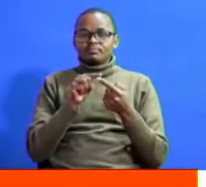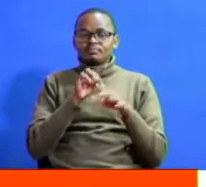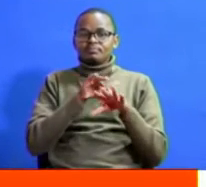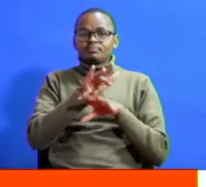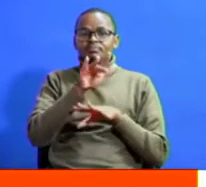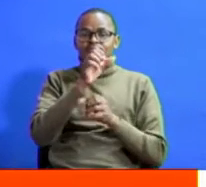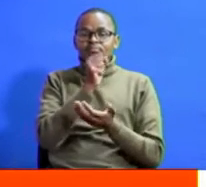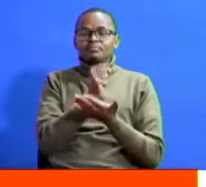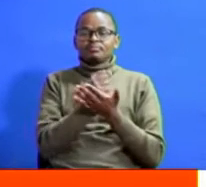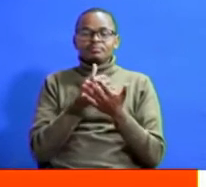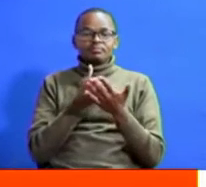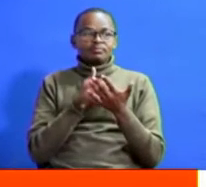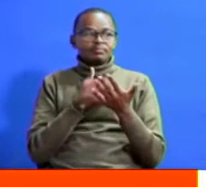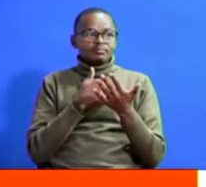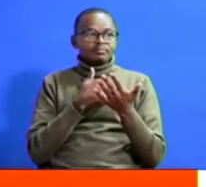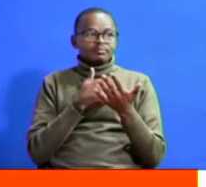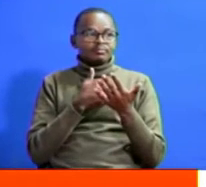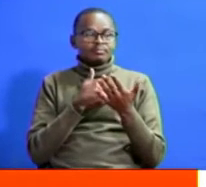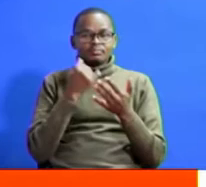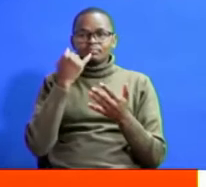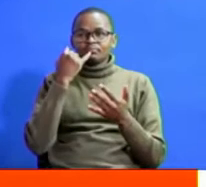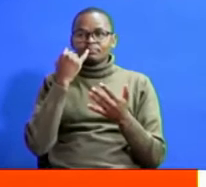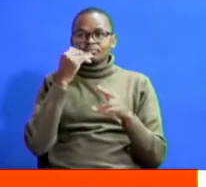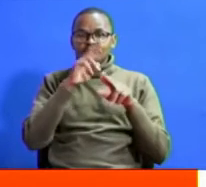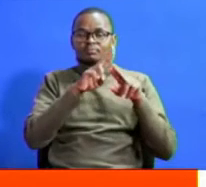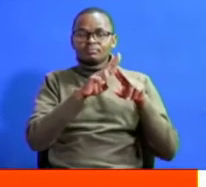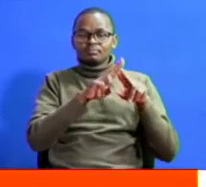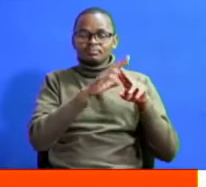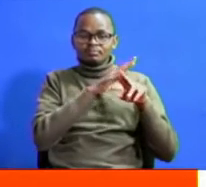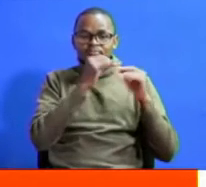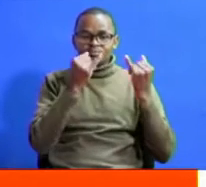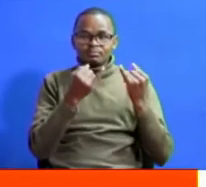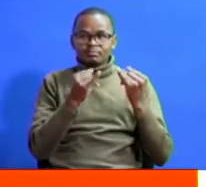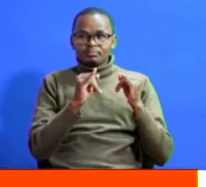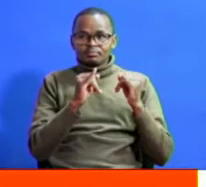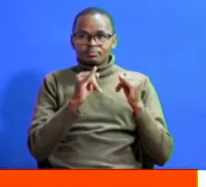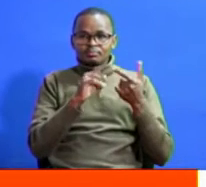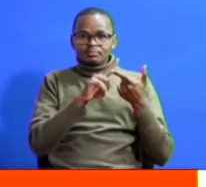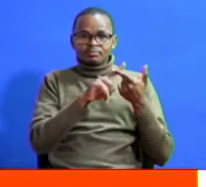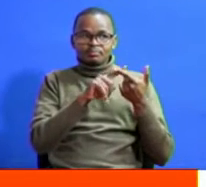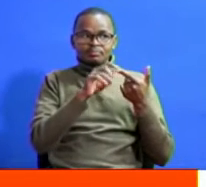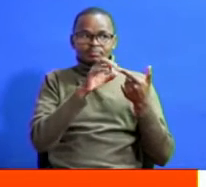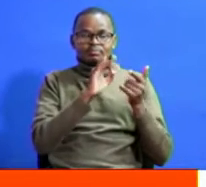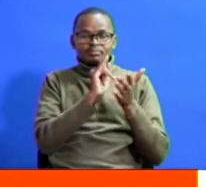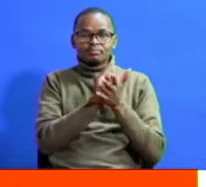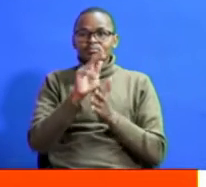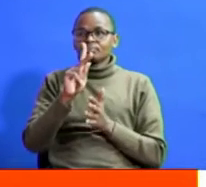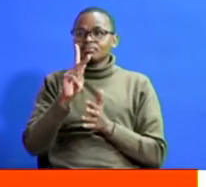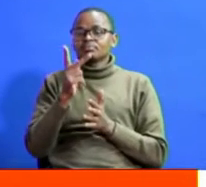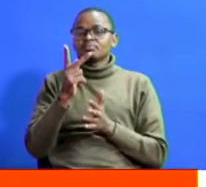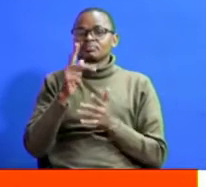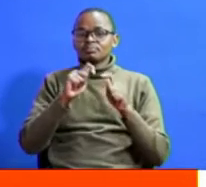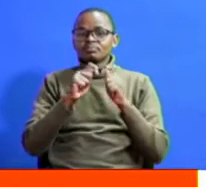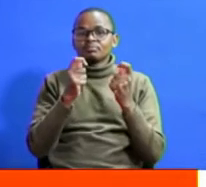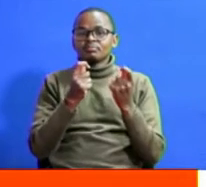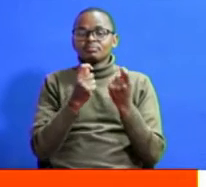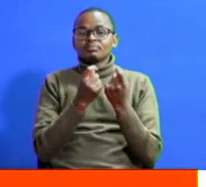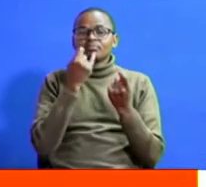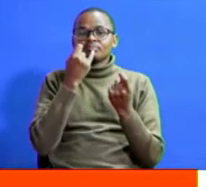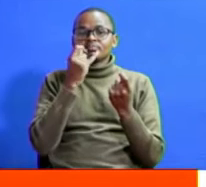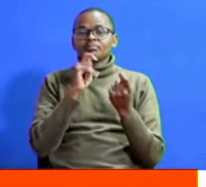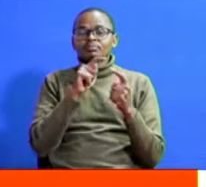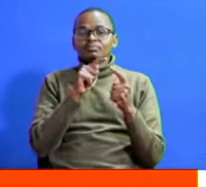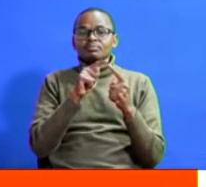office, but he held tightly on his position. And now that you're optimistic, of course, that the Kenya Kwanza team is going